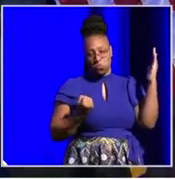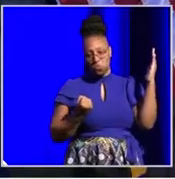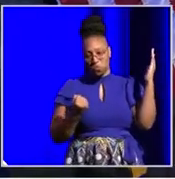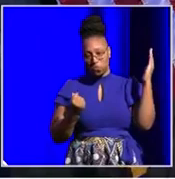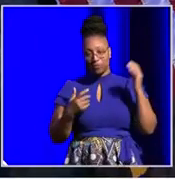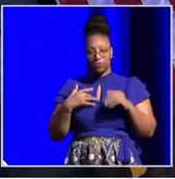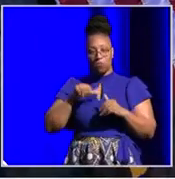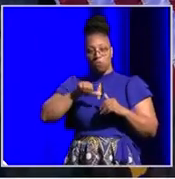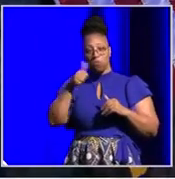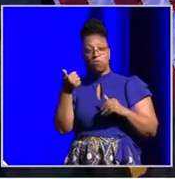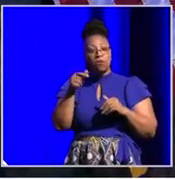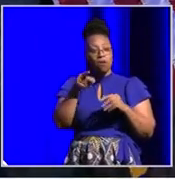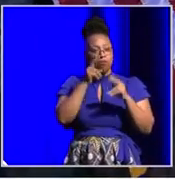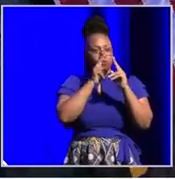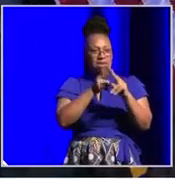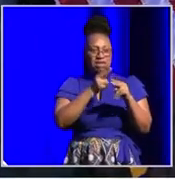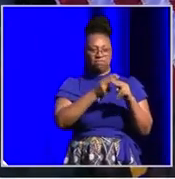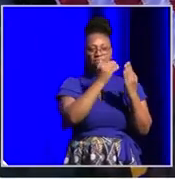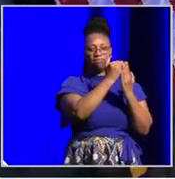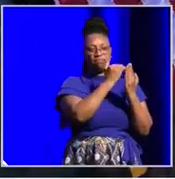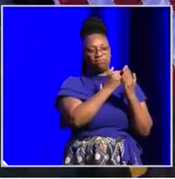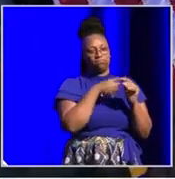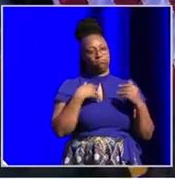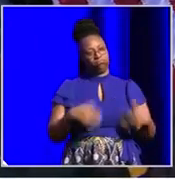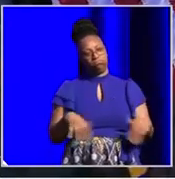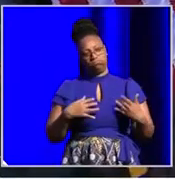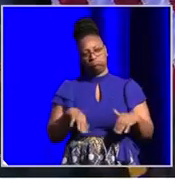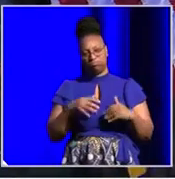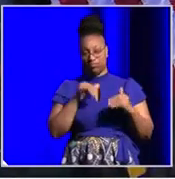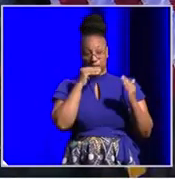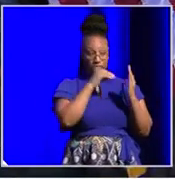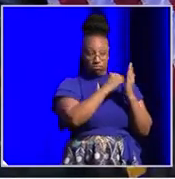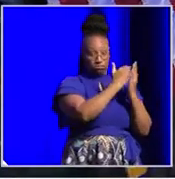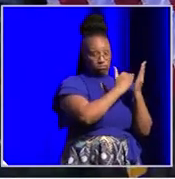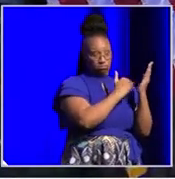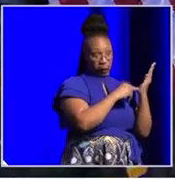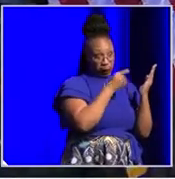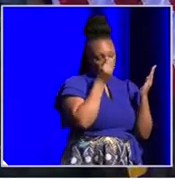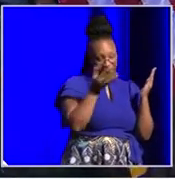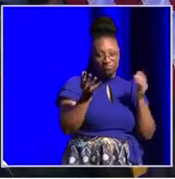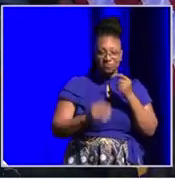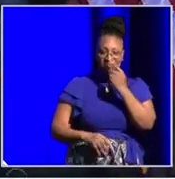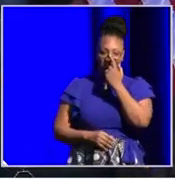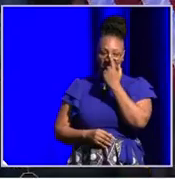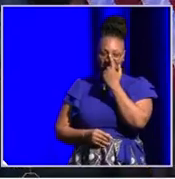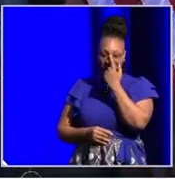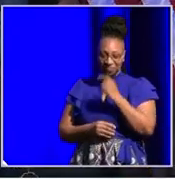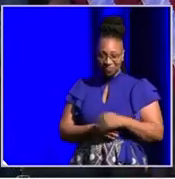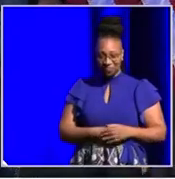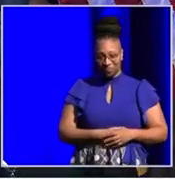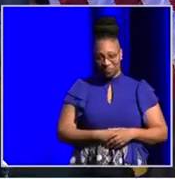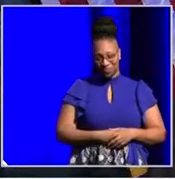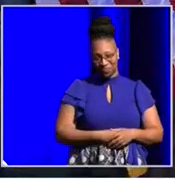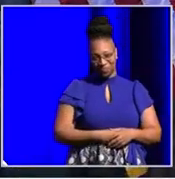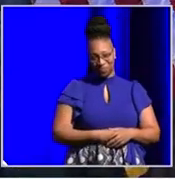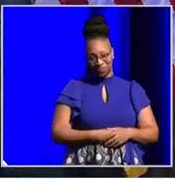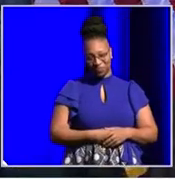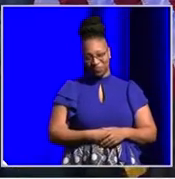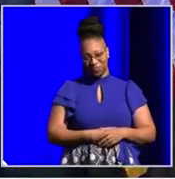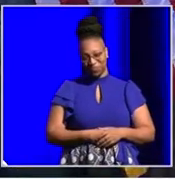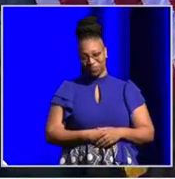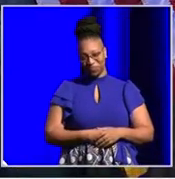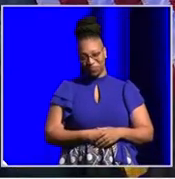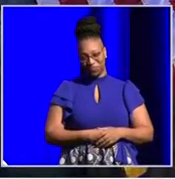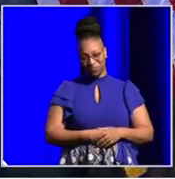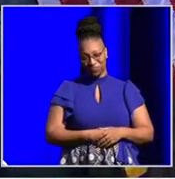District of Columbia, so I'm not sure why we're mentioning them, but go ahead, Kojo. The ambassador from El